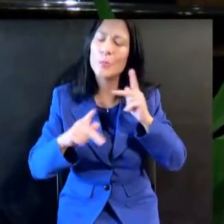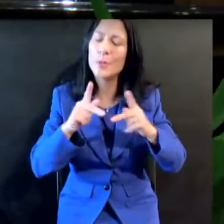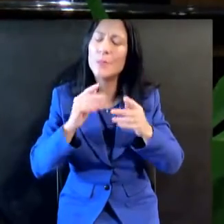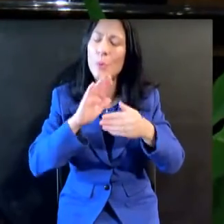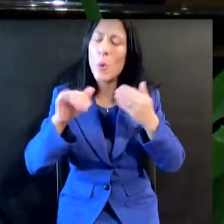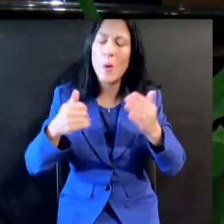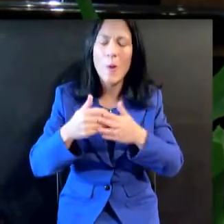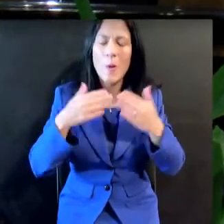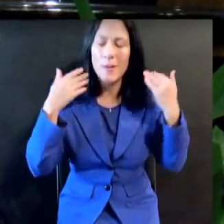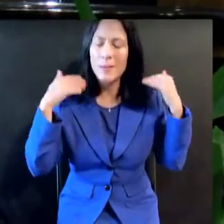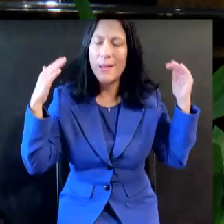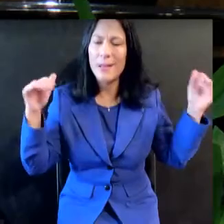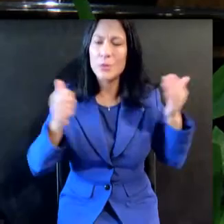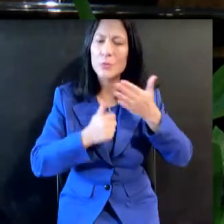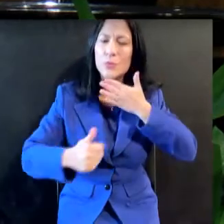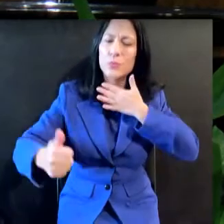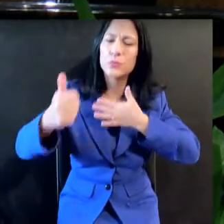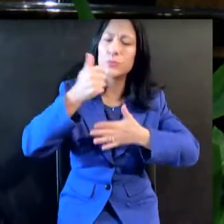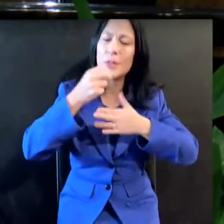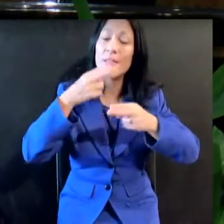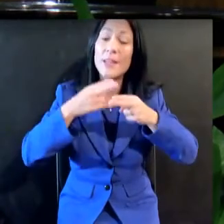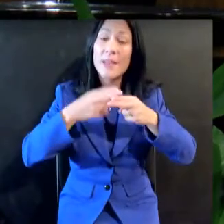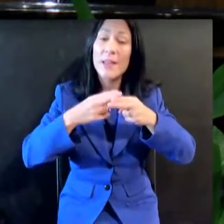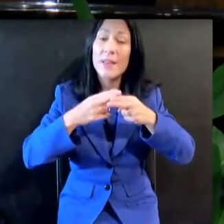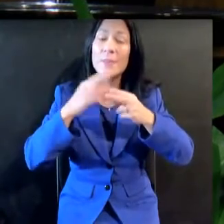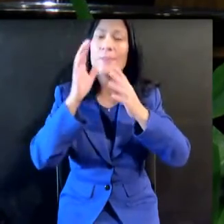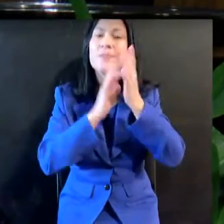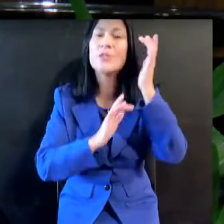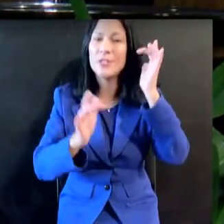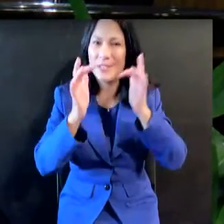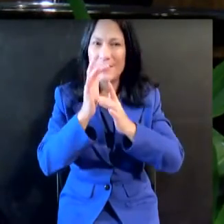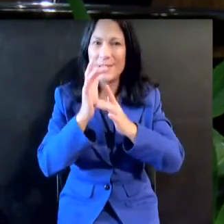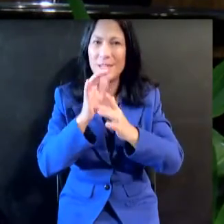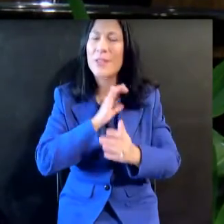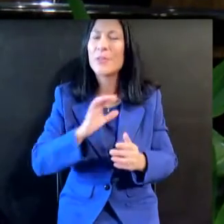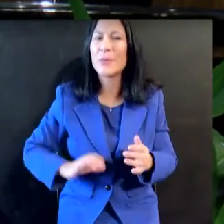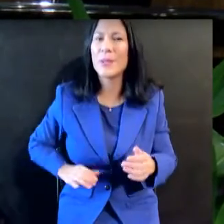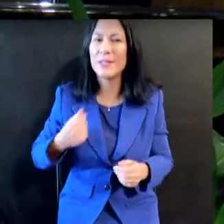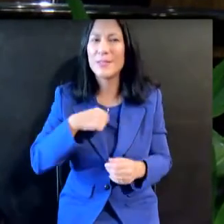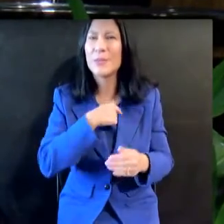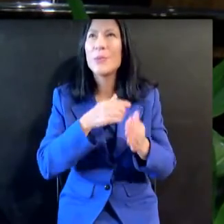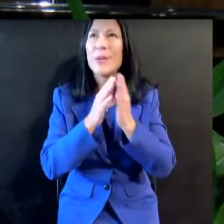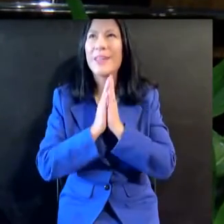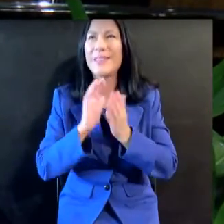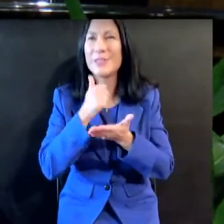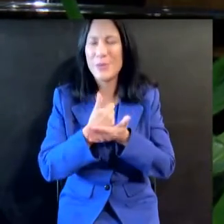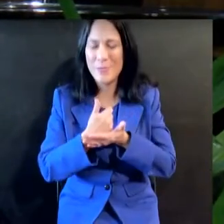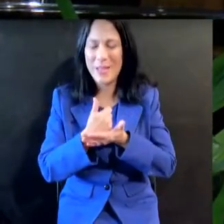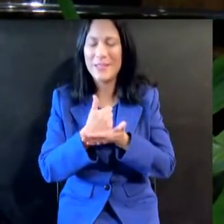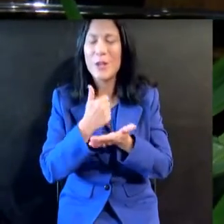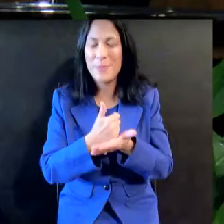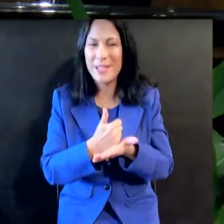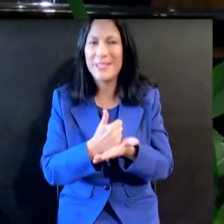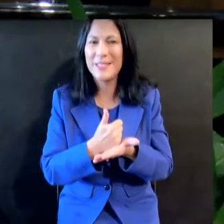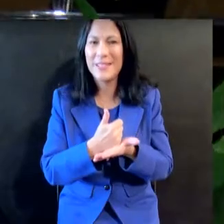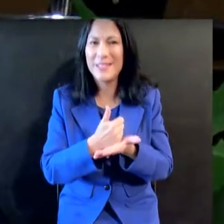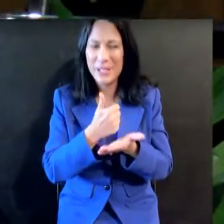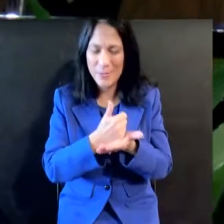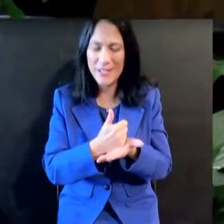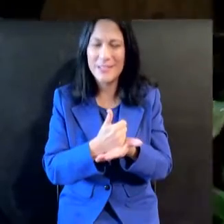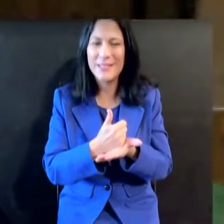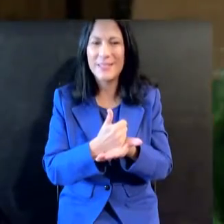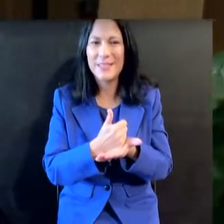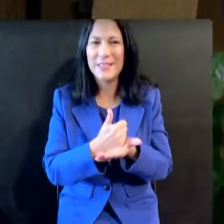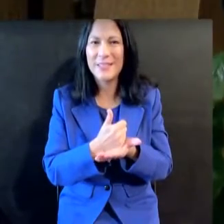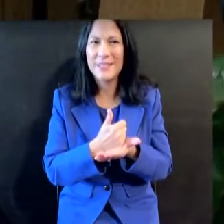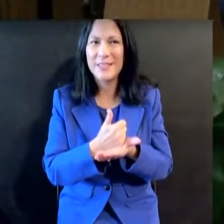angels, in the name of Jesus the Christ, we ask it. Amen and amen. Amen. I